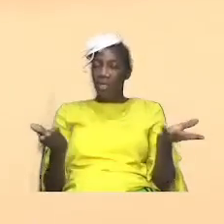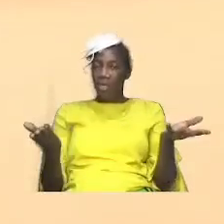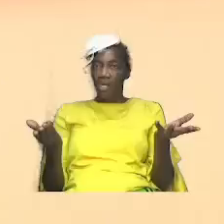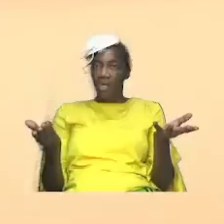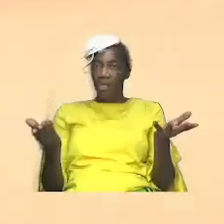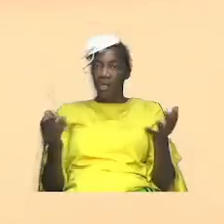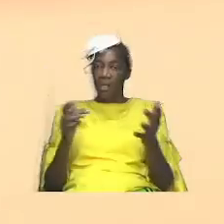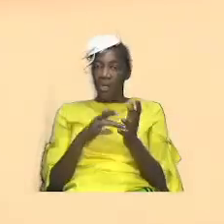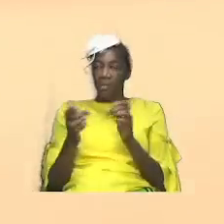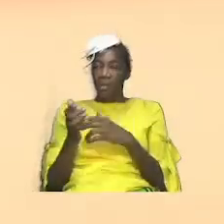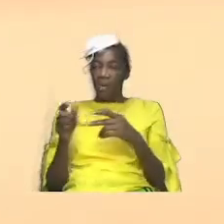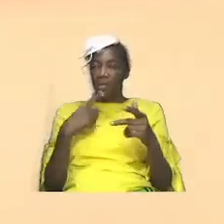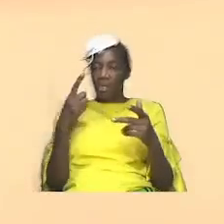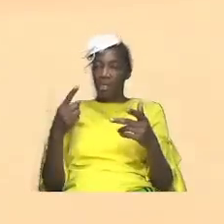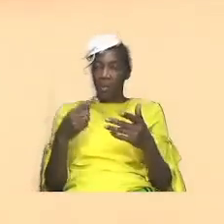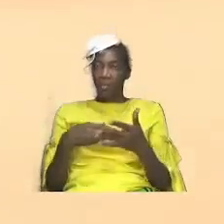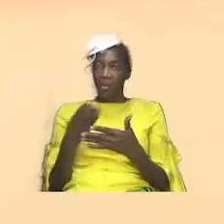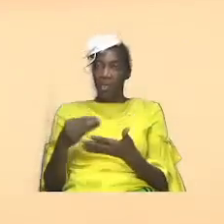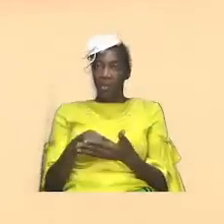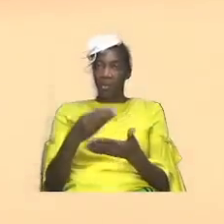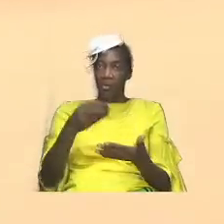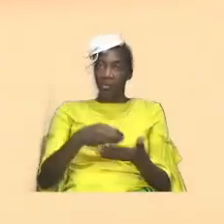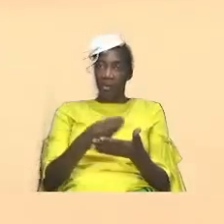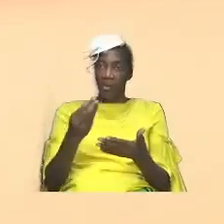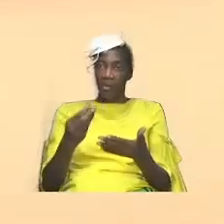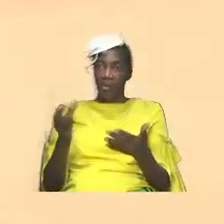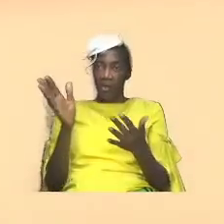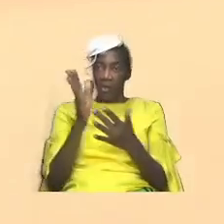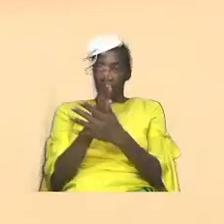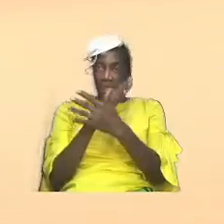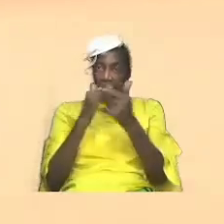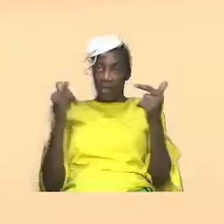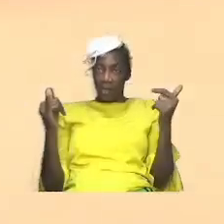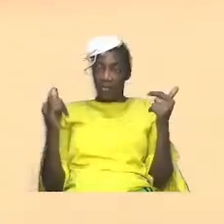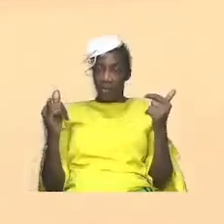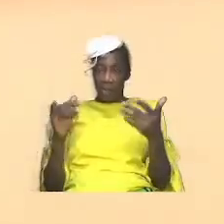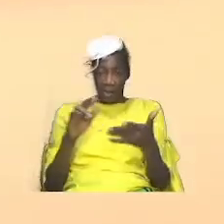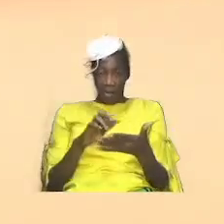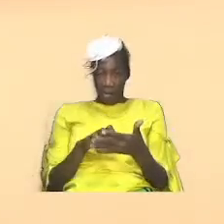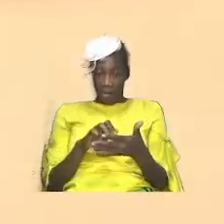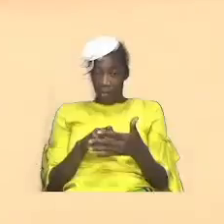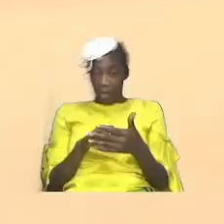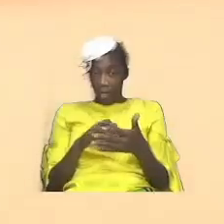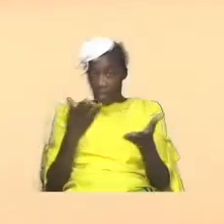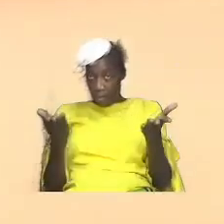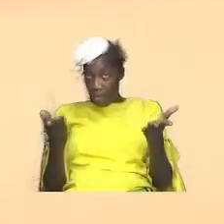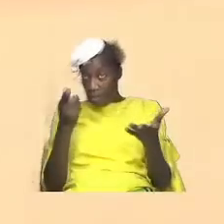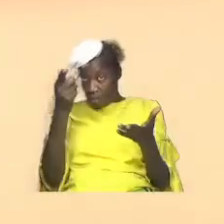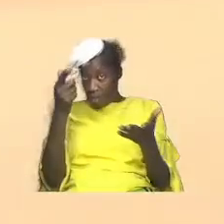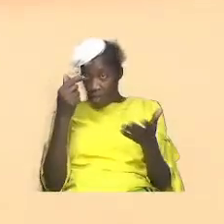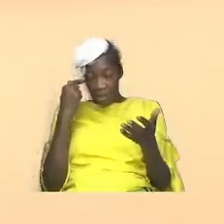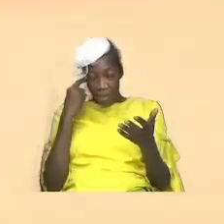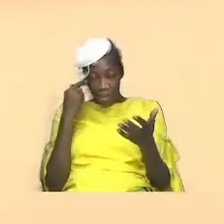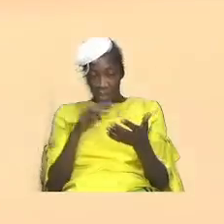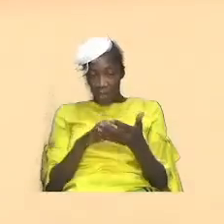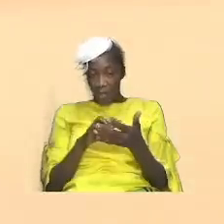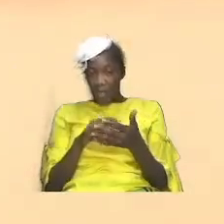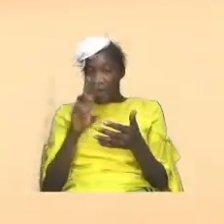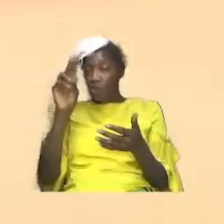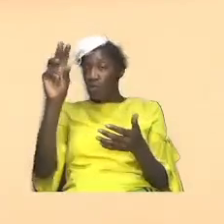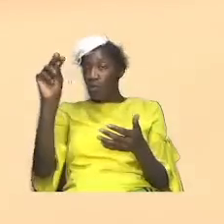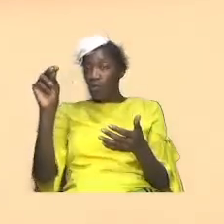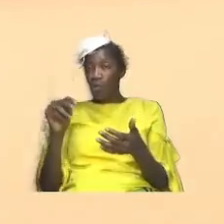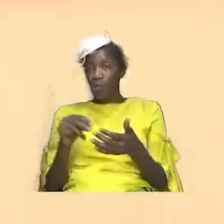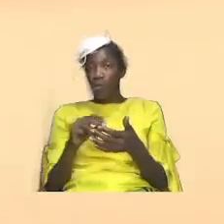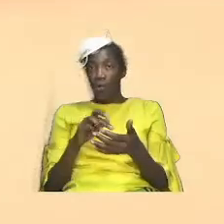lay up treasures in heaven. How are you going to do it, lay up treasure? You think it's a bank, you have a bank, heaven's bank down here that you put in some money? And no.